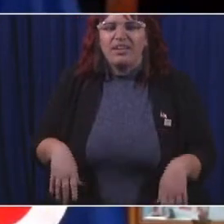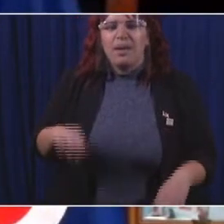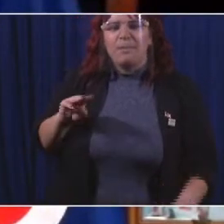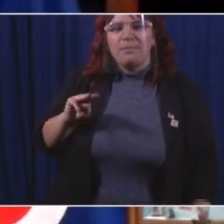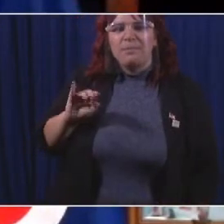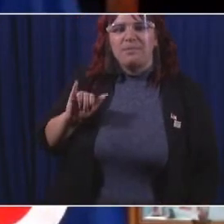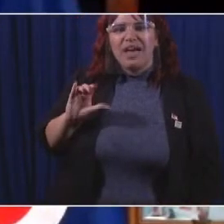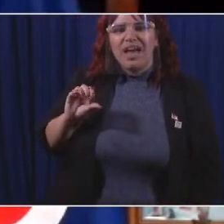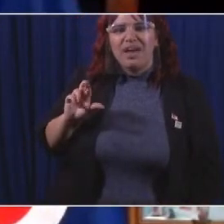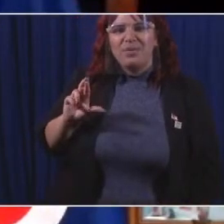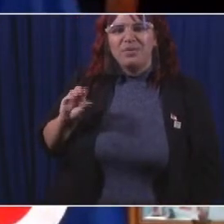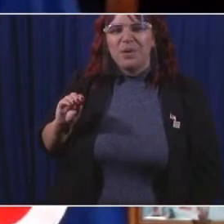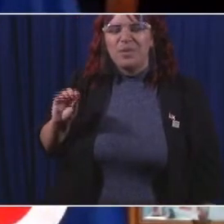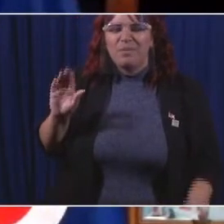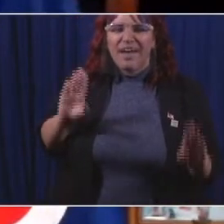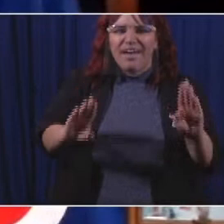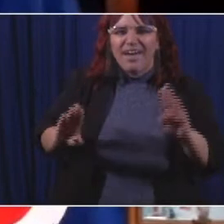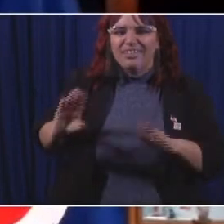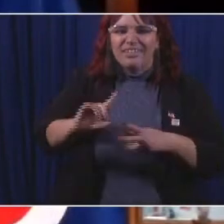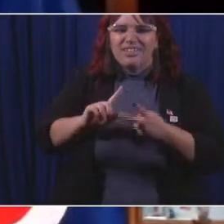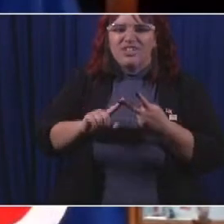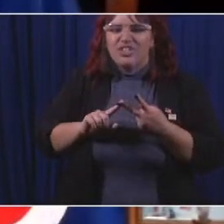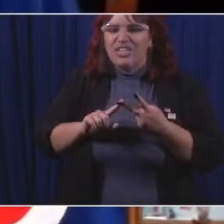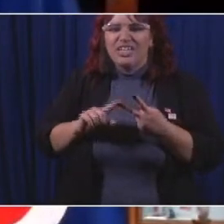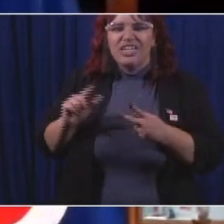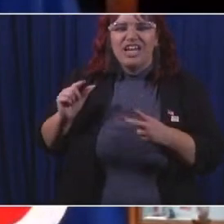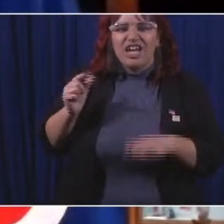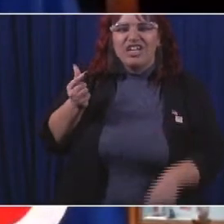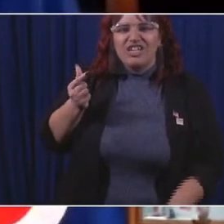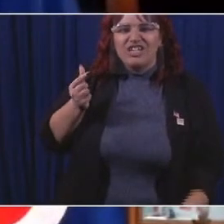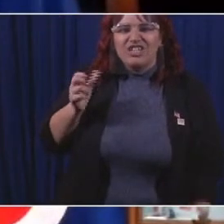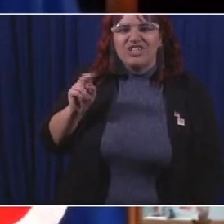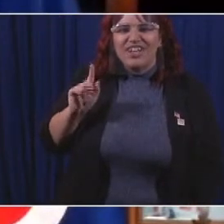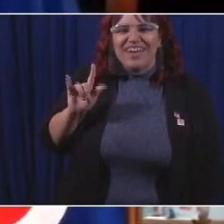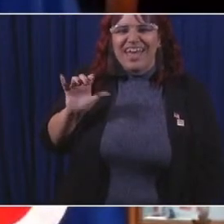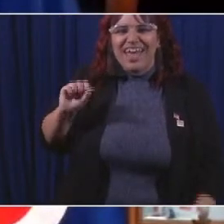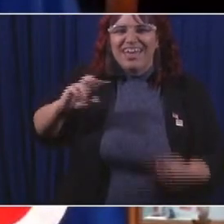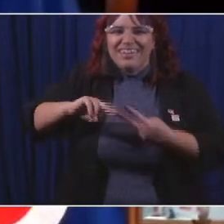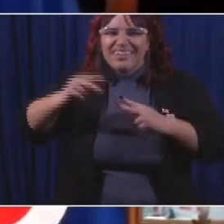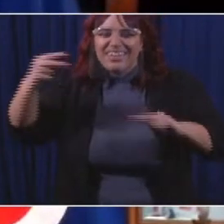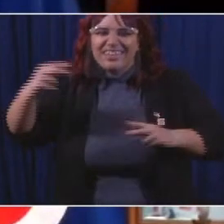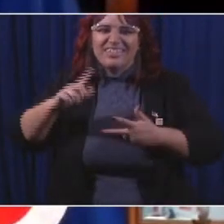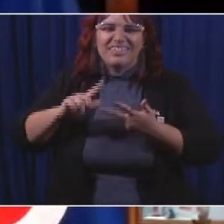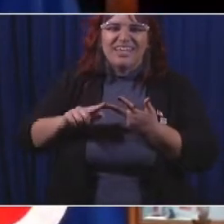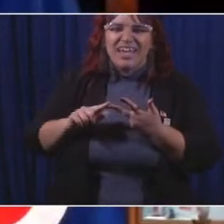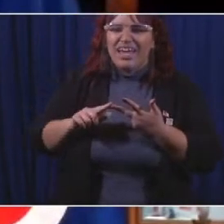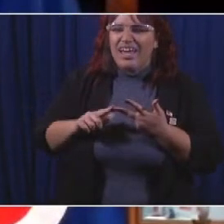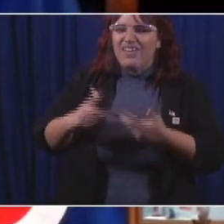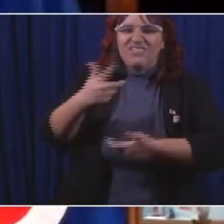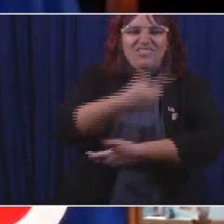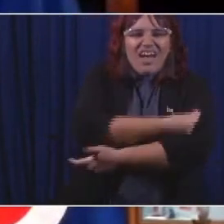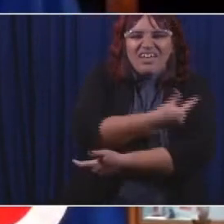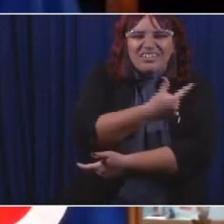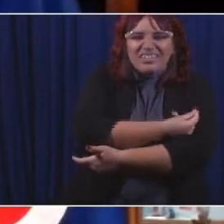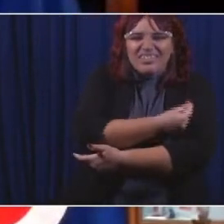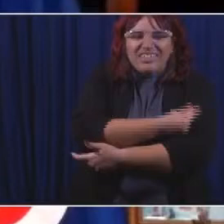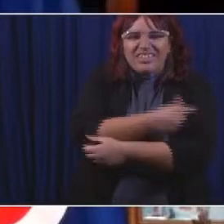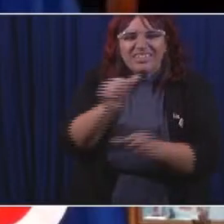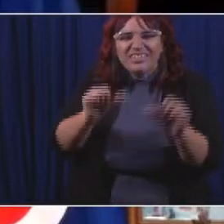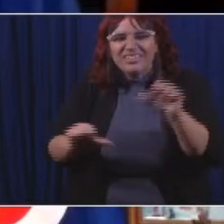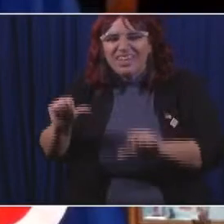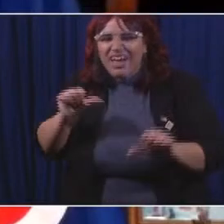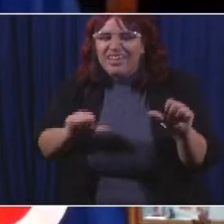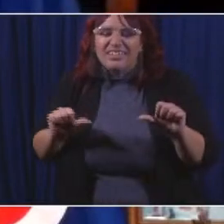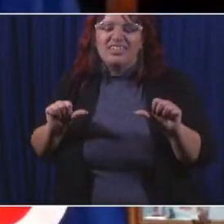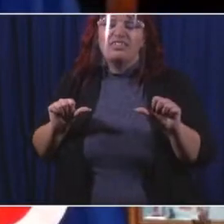genetics, vaccinology. Amazing, these are incredibly complex things, but it starts in our